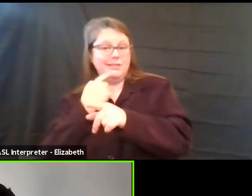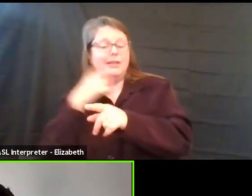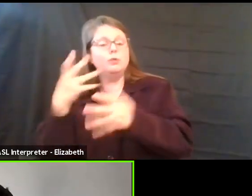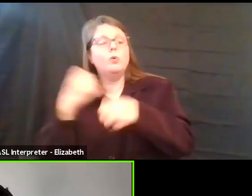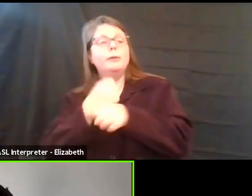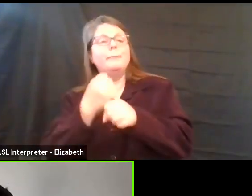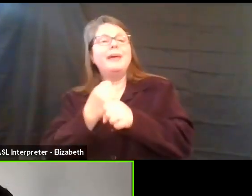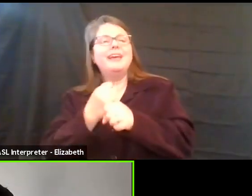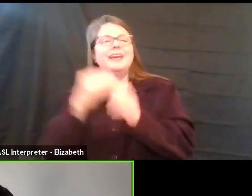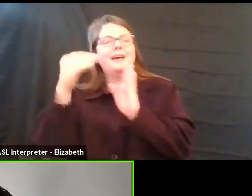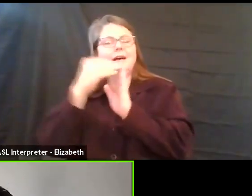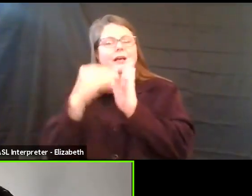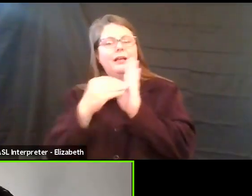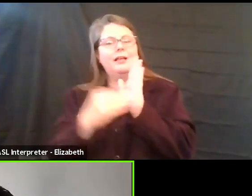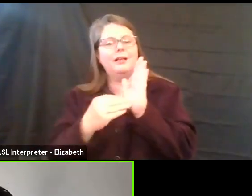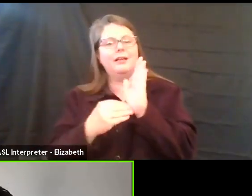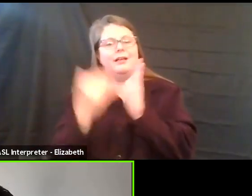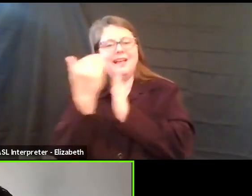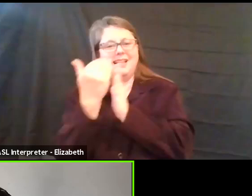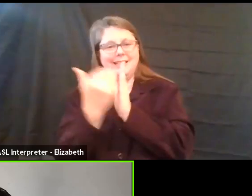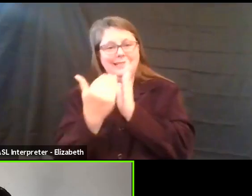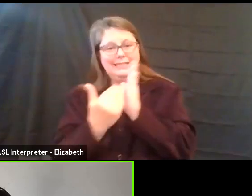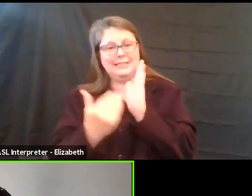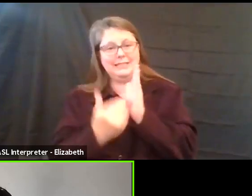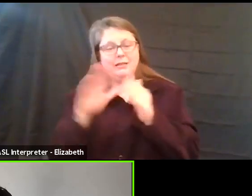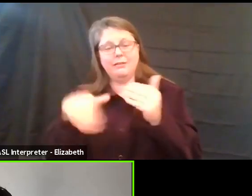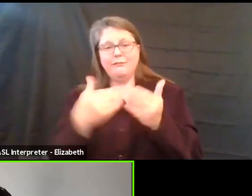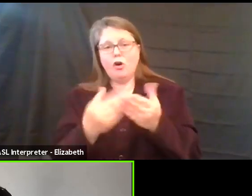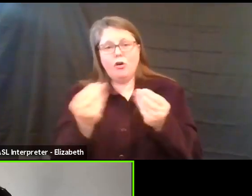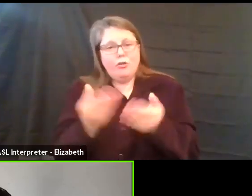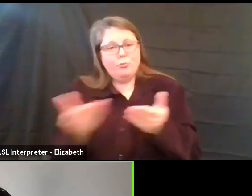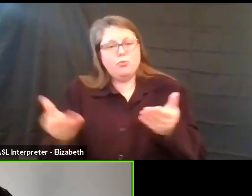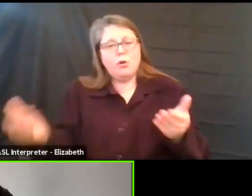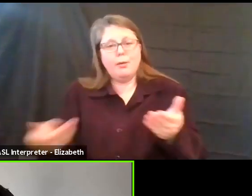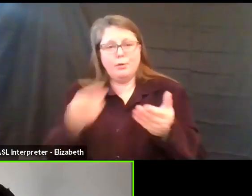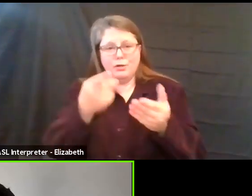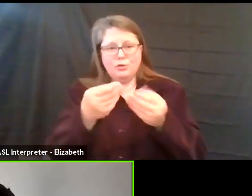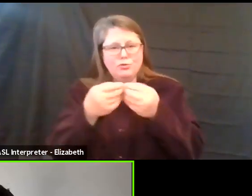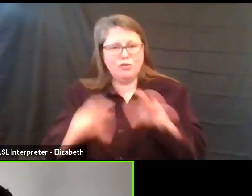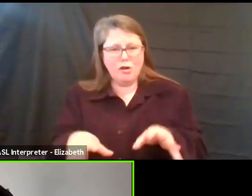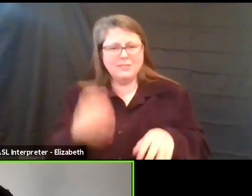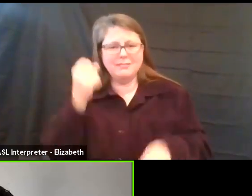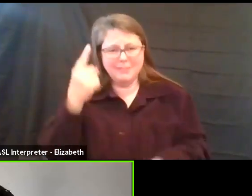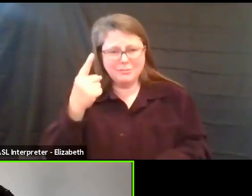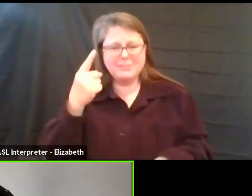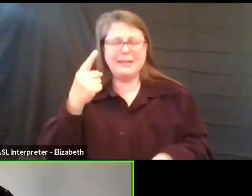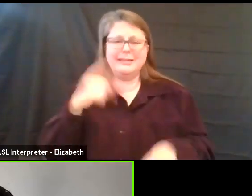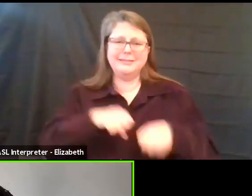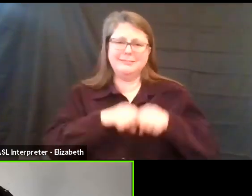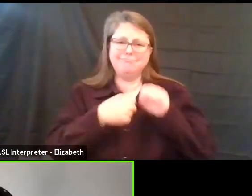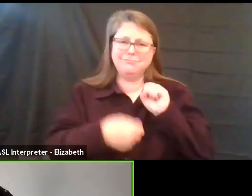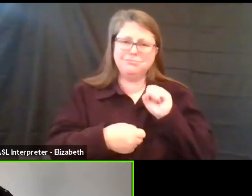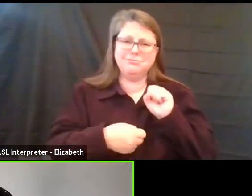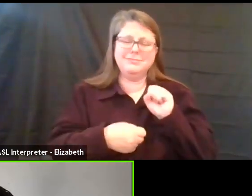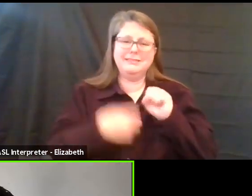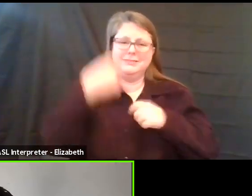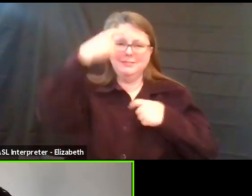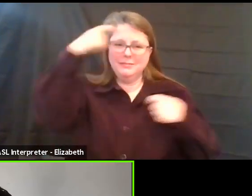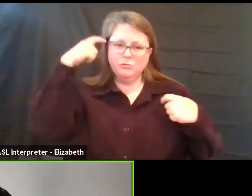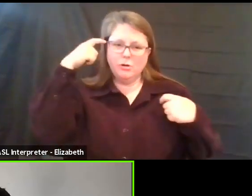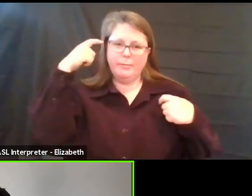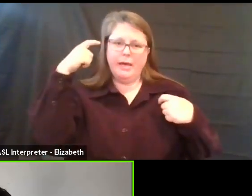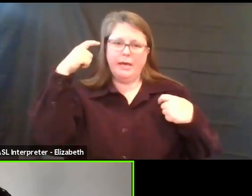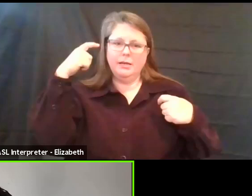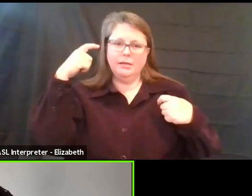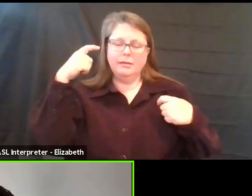lost. This is difficult. I mean, it's traumatic and it's hard, but the best way to do this is to, again, get